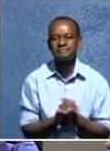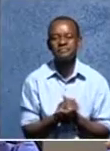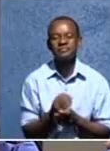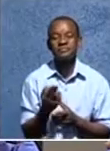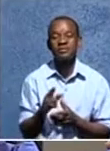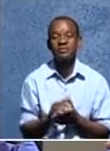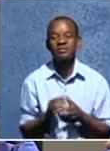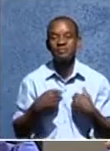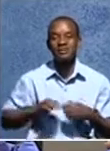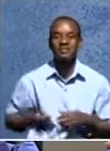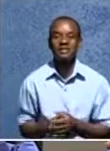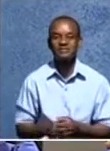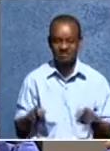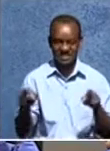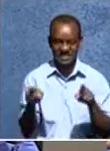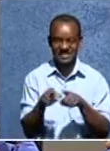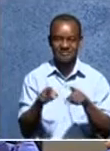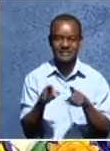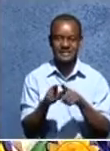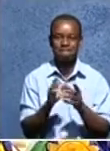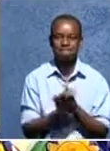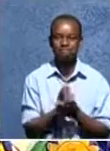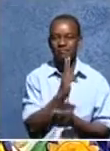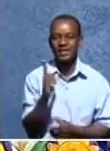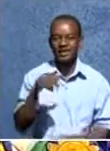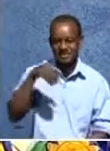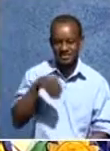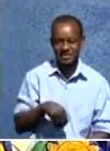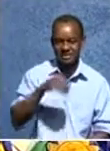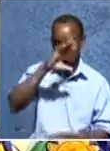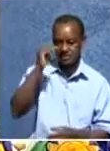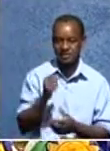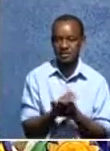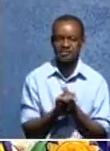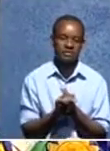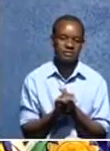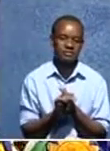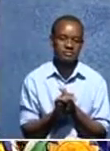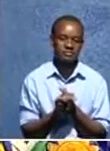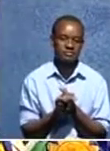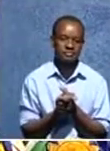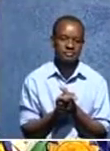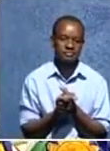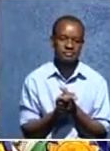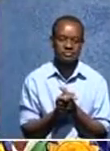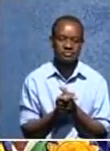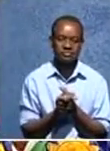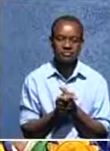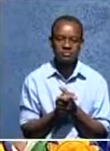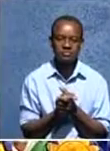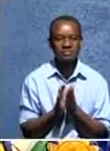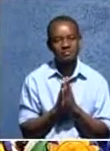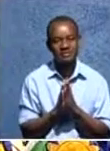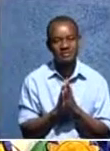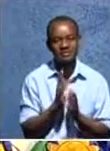think that's where it starts. It starts at home. If we all become accommodating, not only putting somebody to bed somewhere, but be